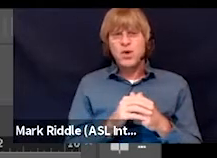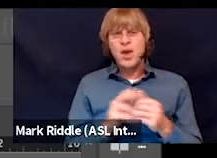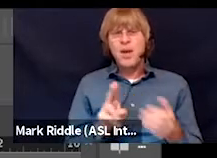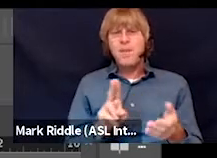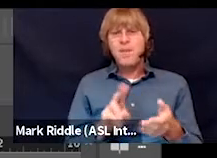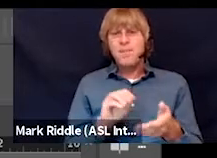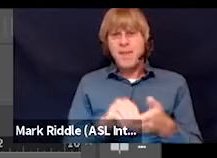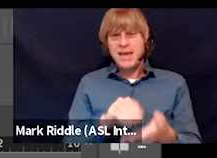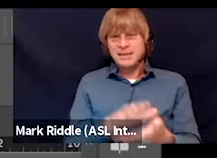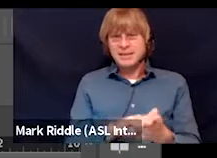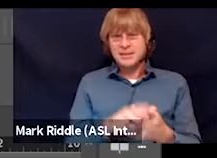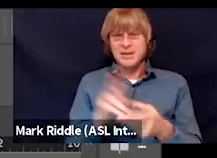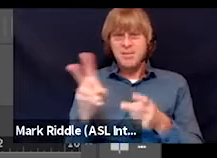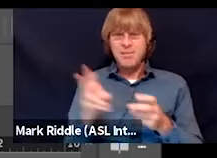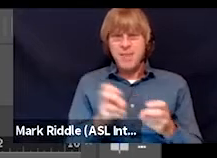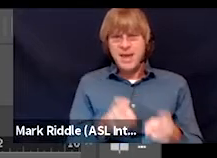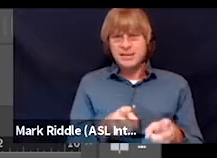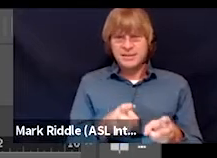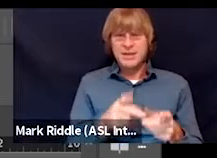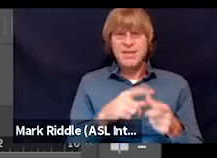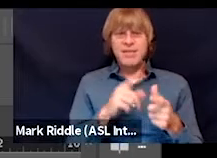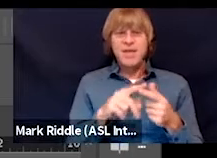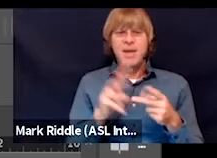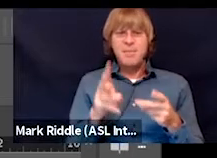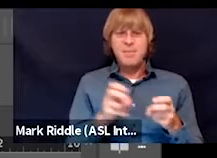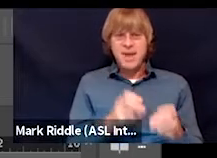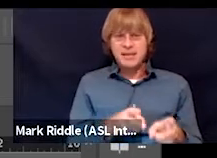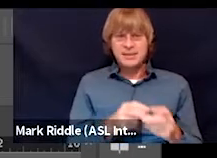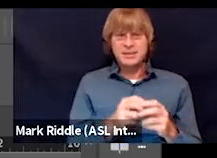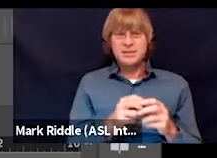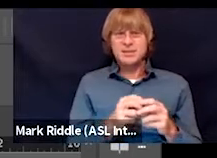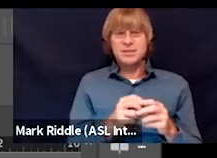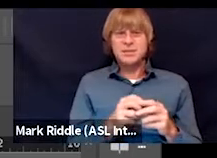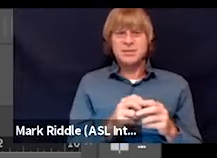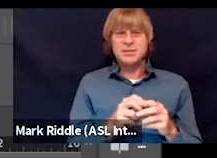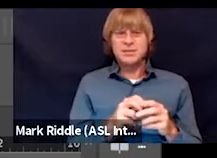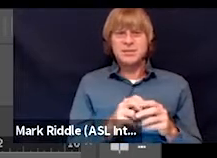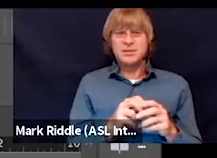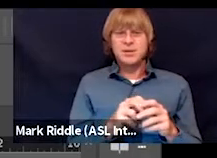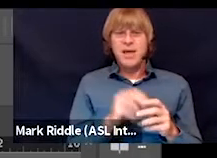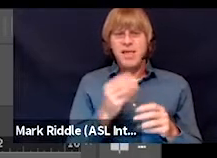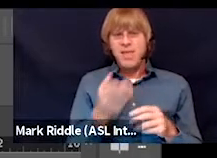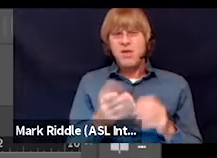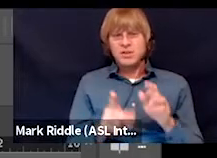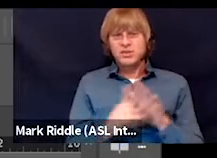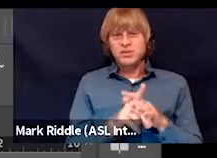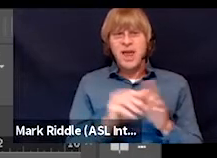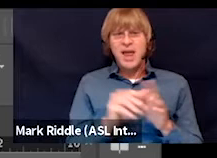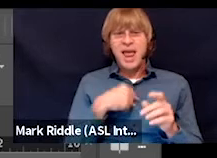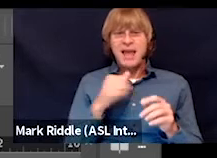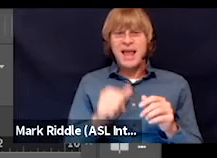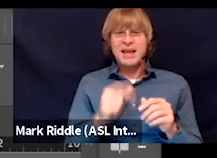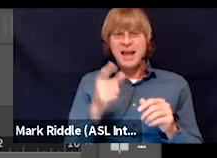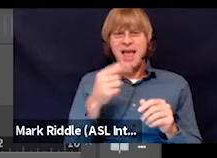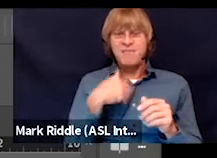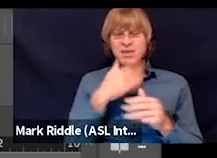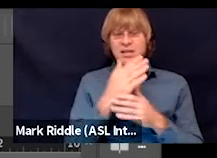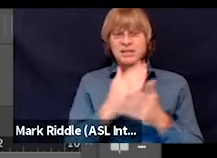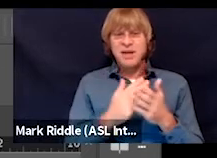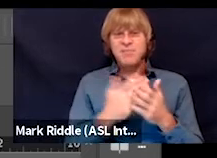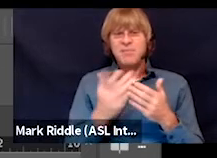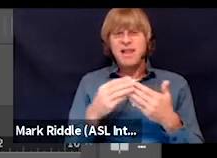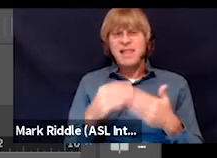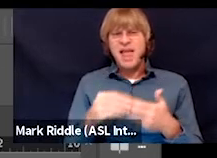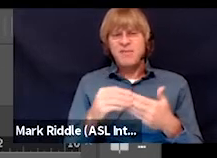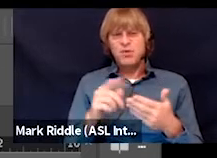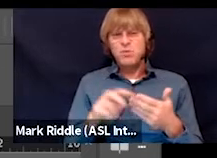it. And I paste, and there it is. And I can I have some latitude to